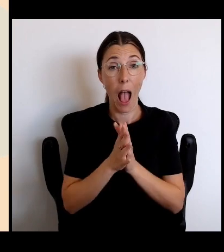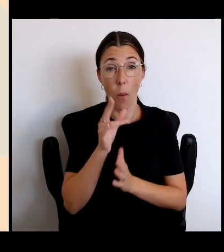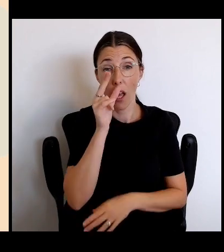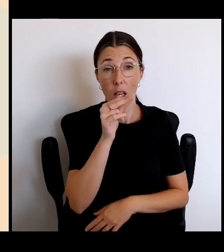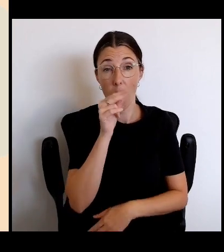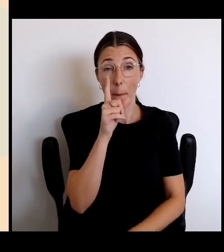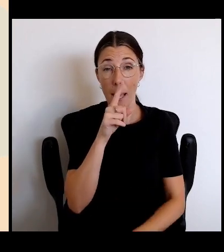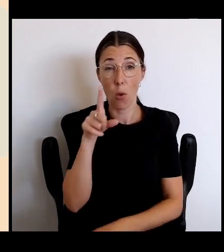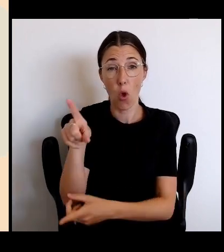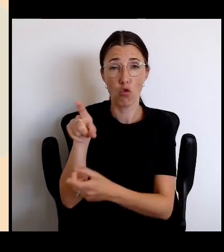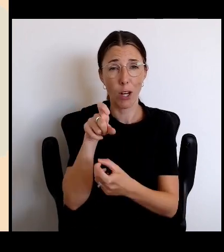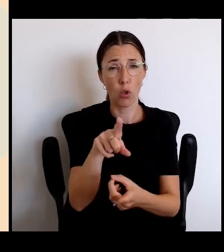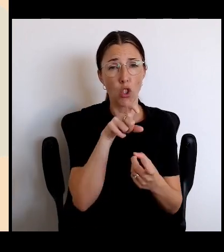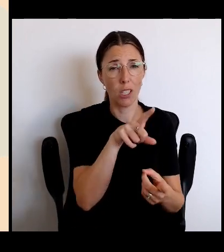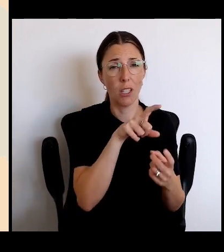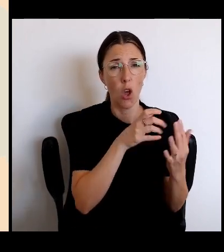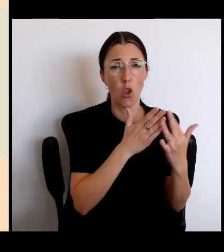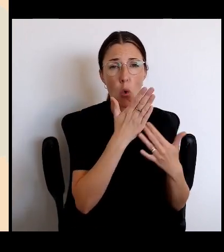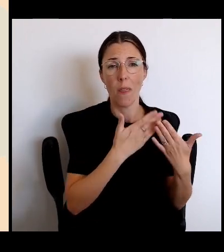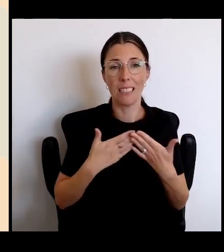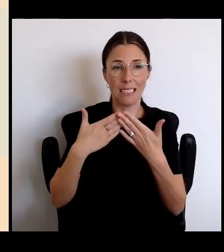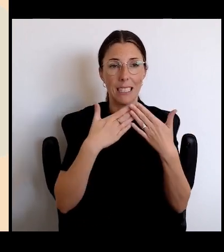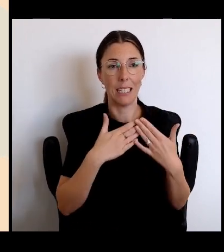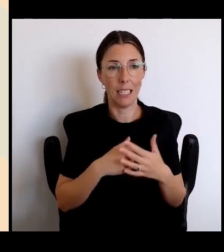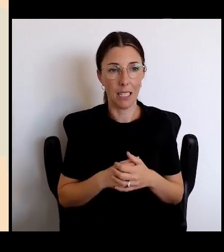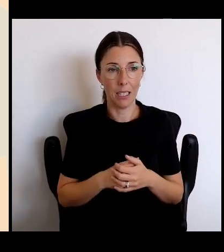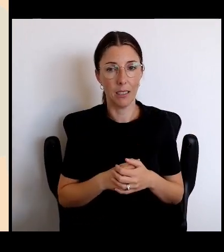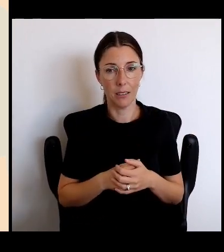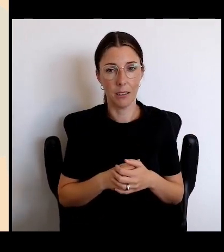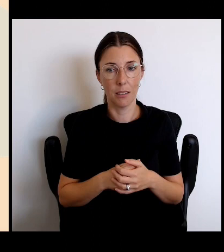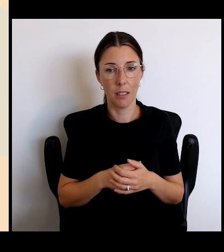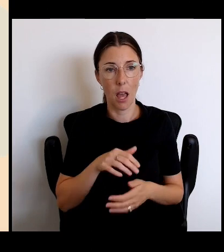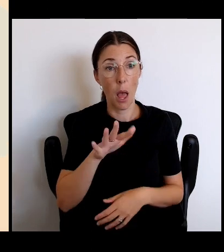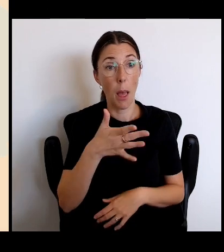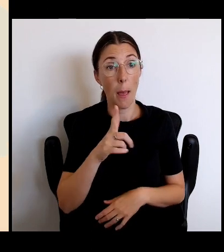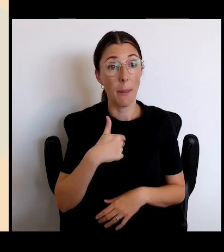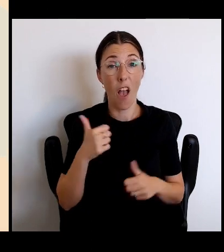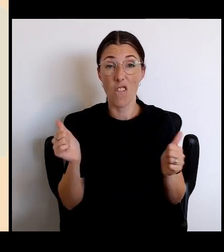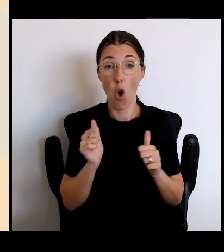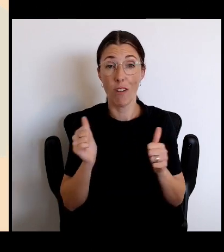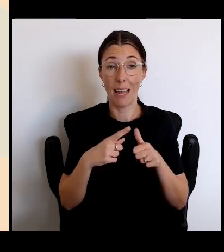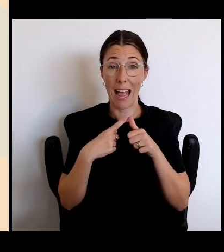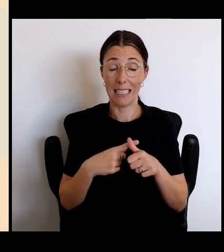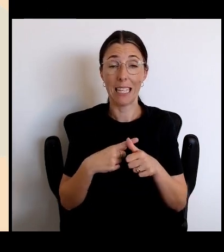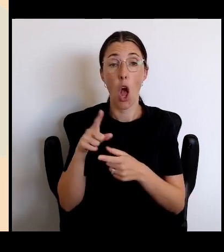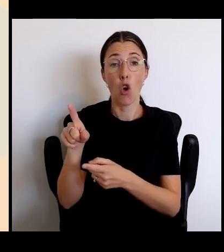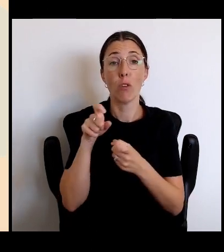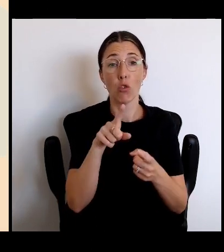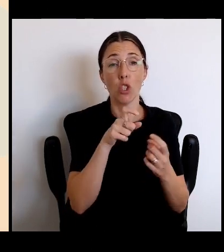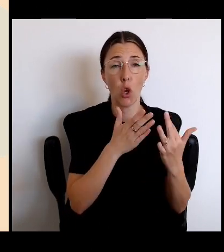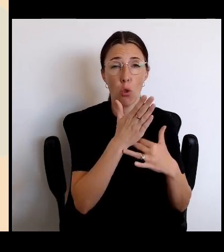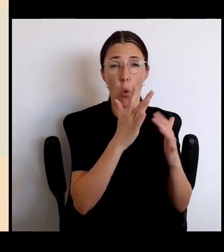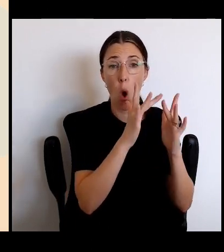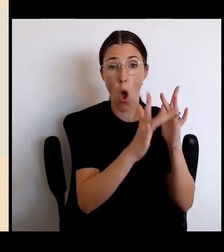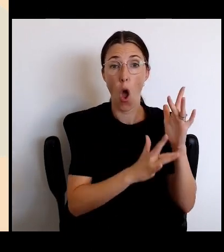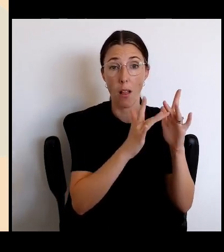the study? So that one I've already might have answered. So recruited both through online panels around